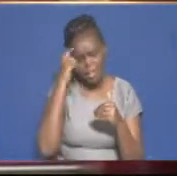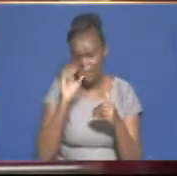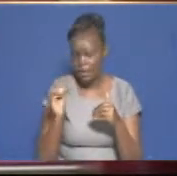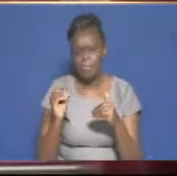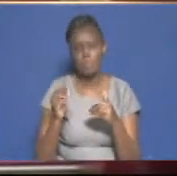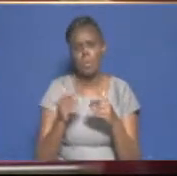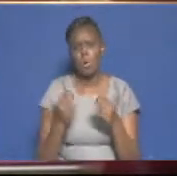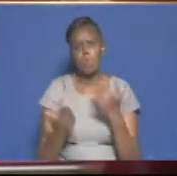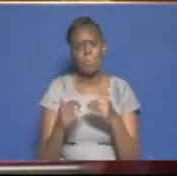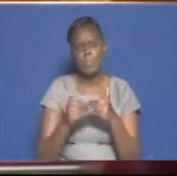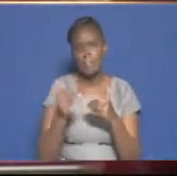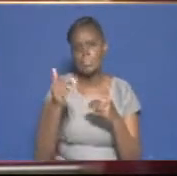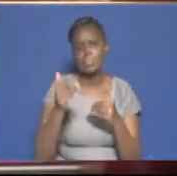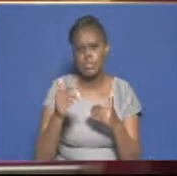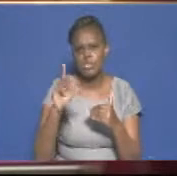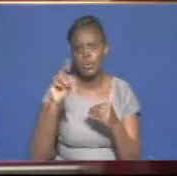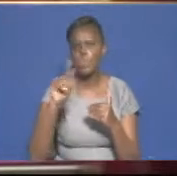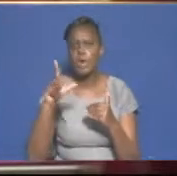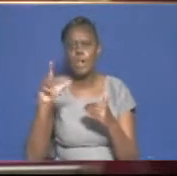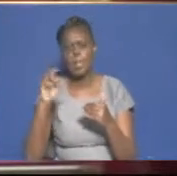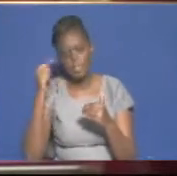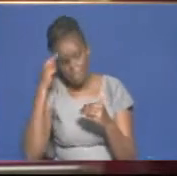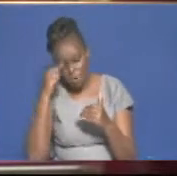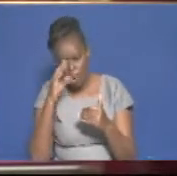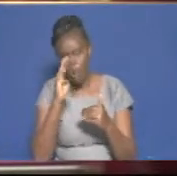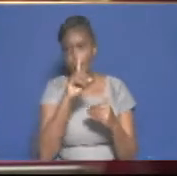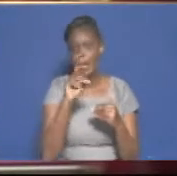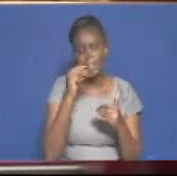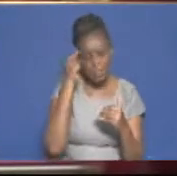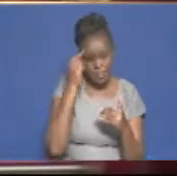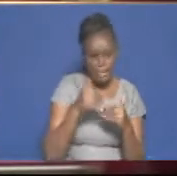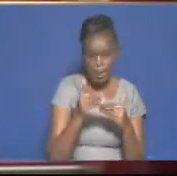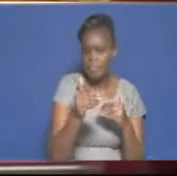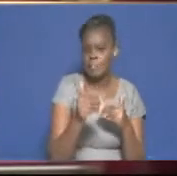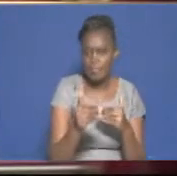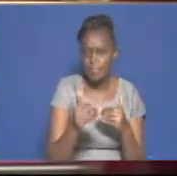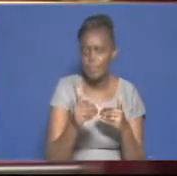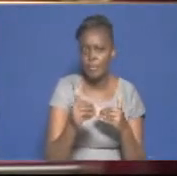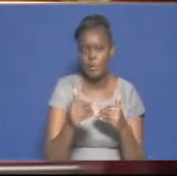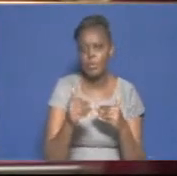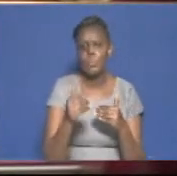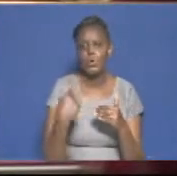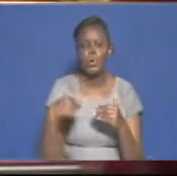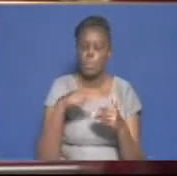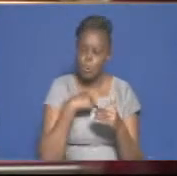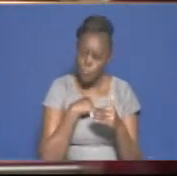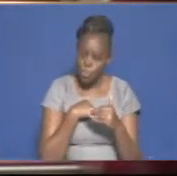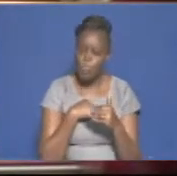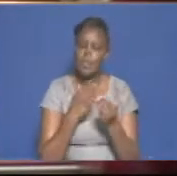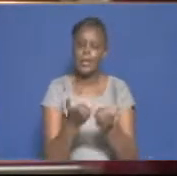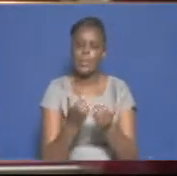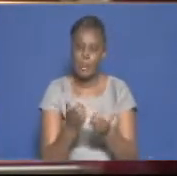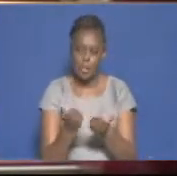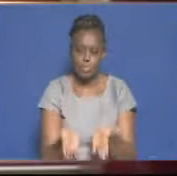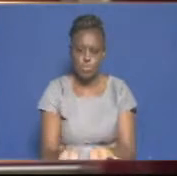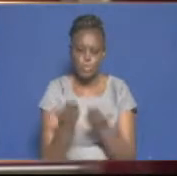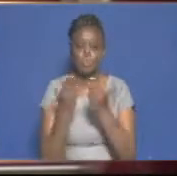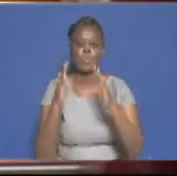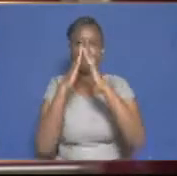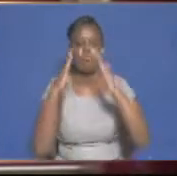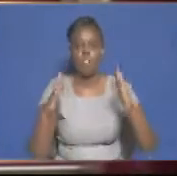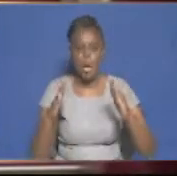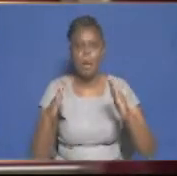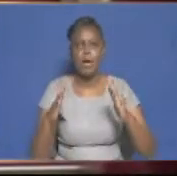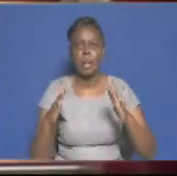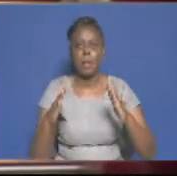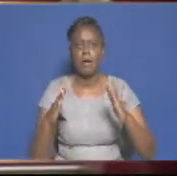an extension of Nobuduala's thinking or John Badi's thinking. That is the kind of thing we need to enrich this House, even if